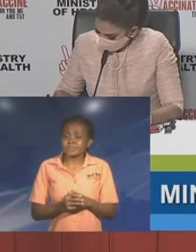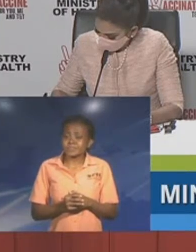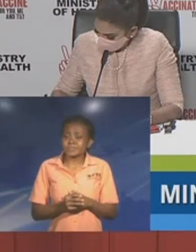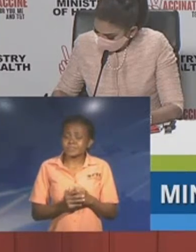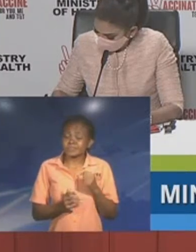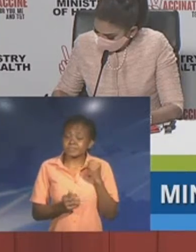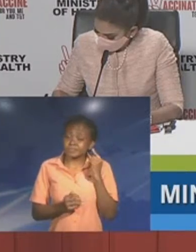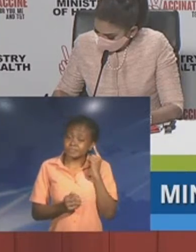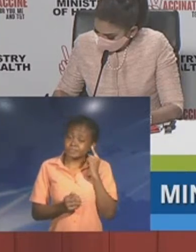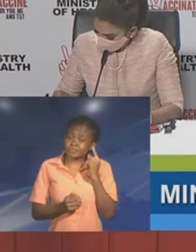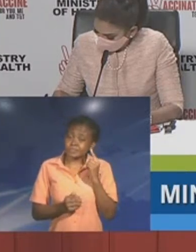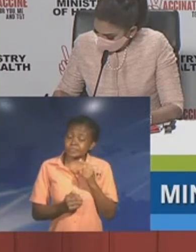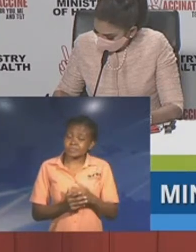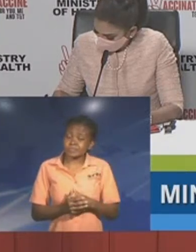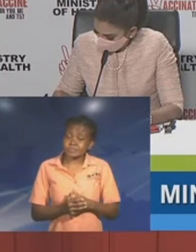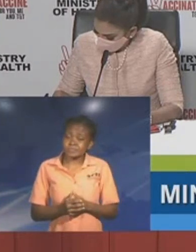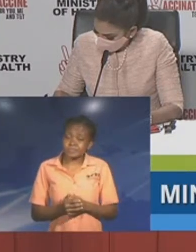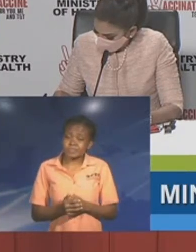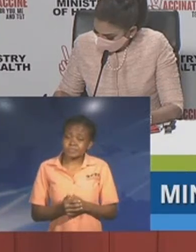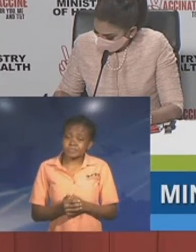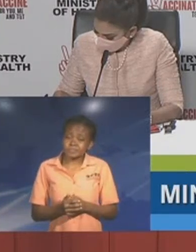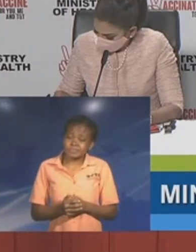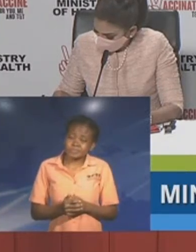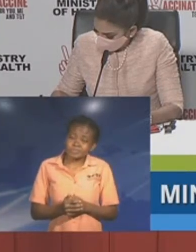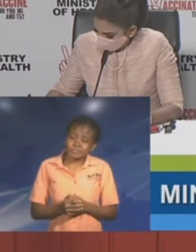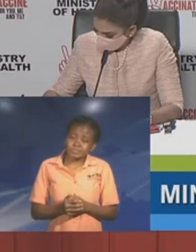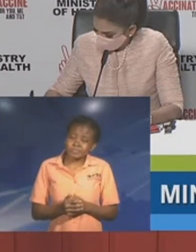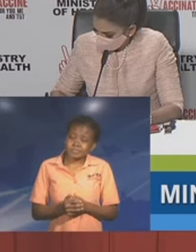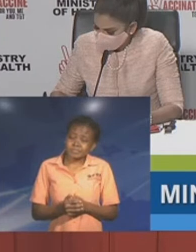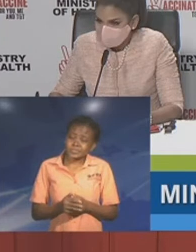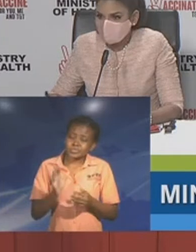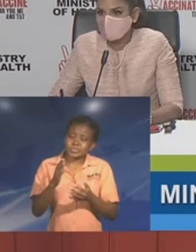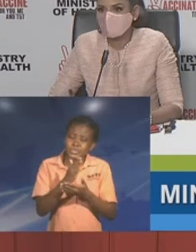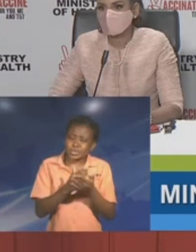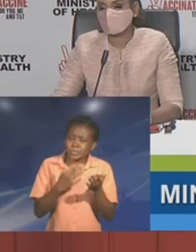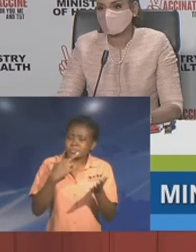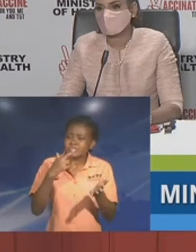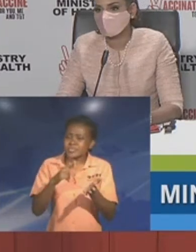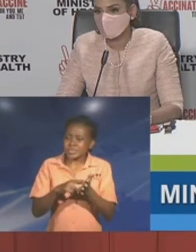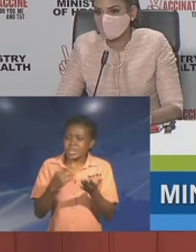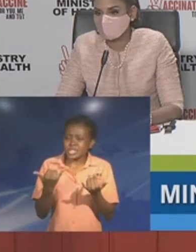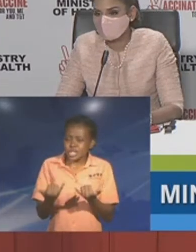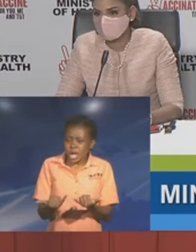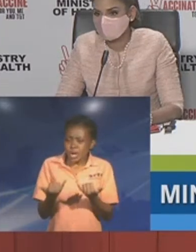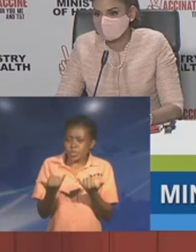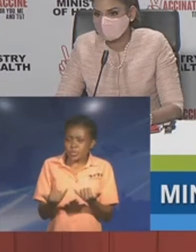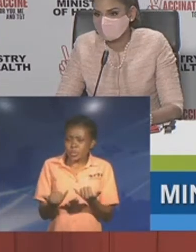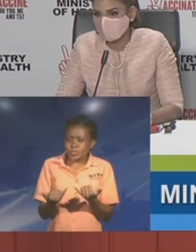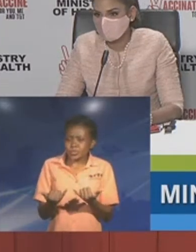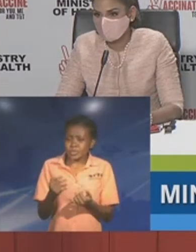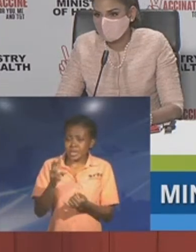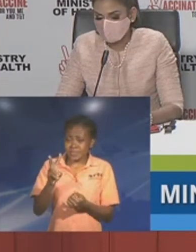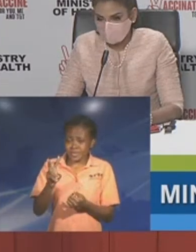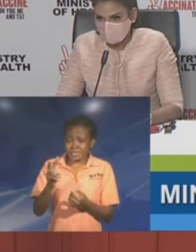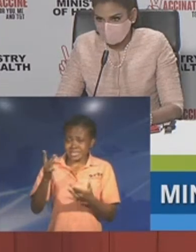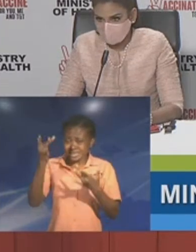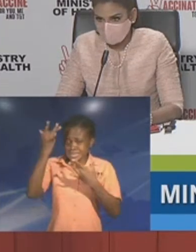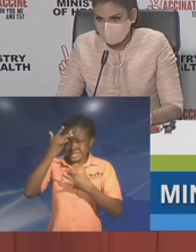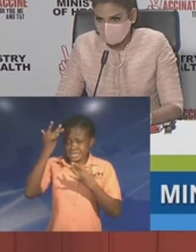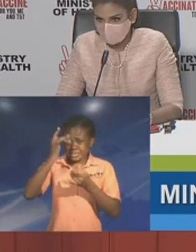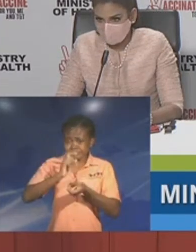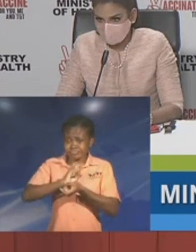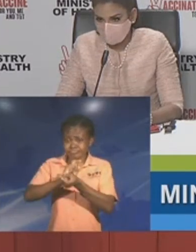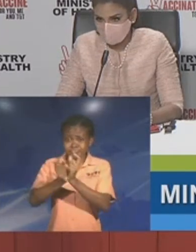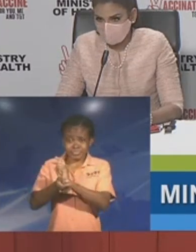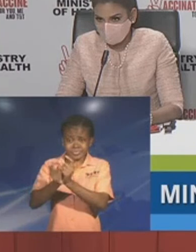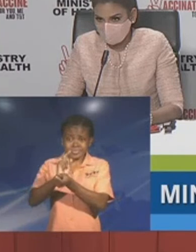that the rate at which these viruses and diseases are emerging is also increasing decade by